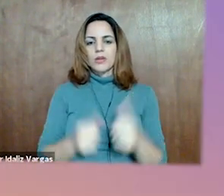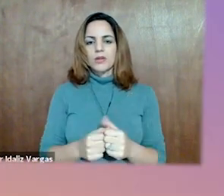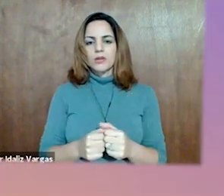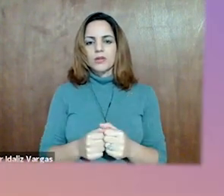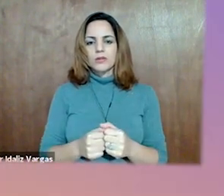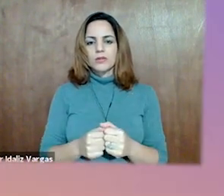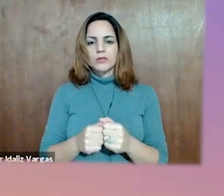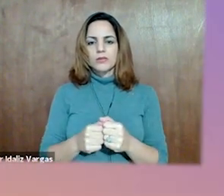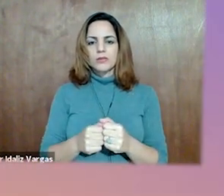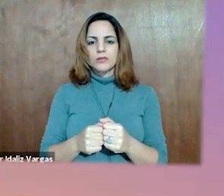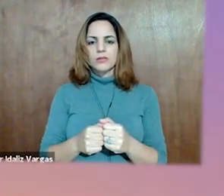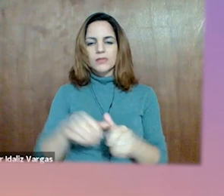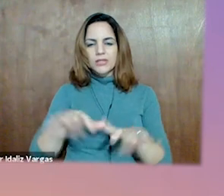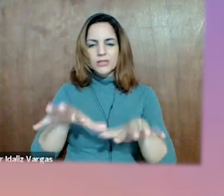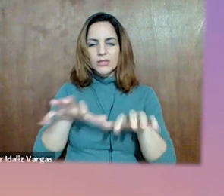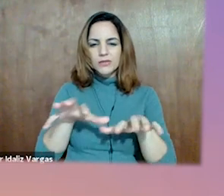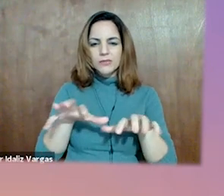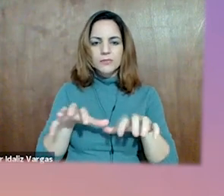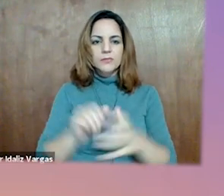Se nos frizó, Digna.